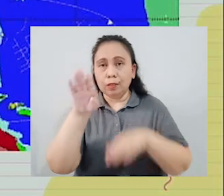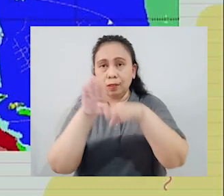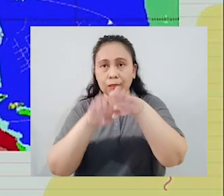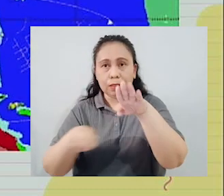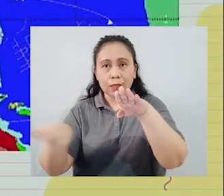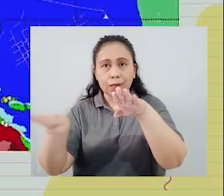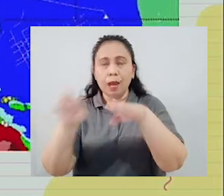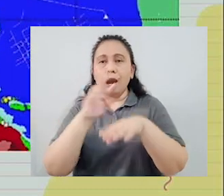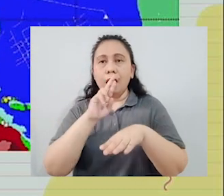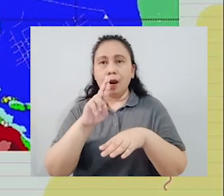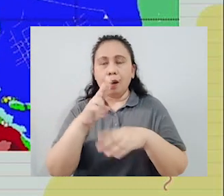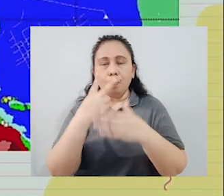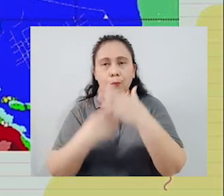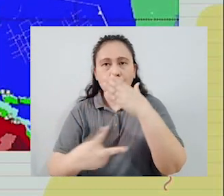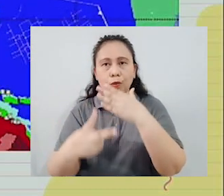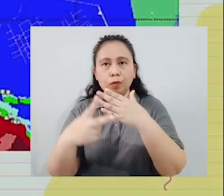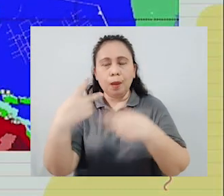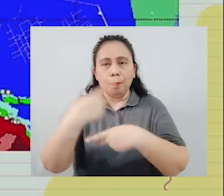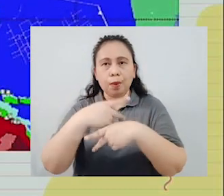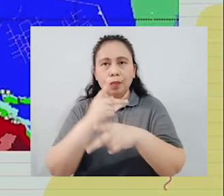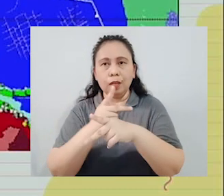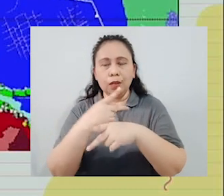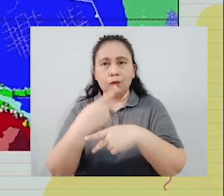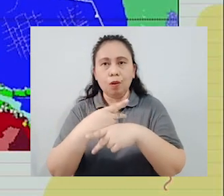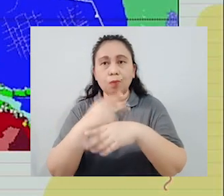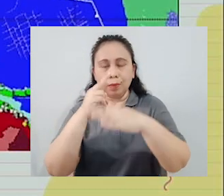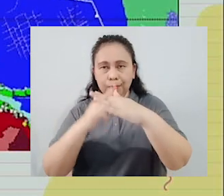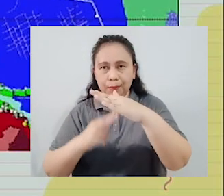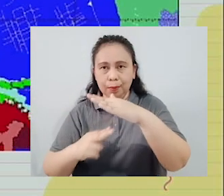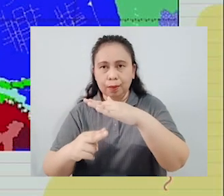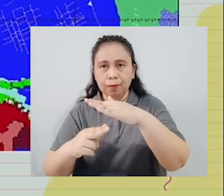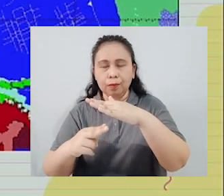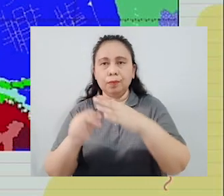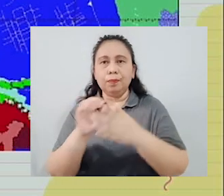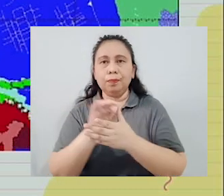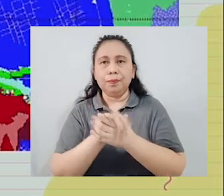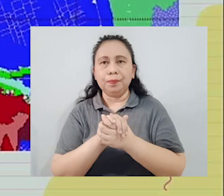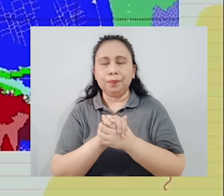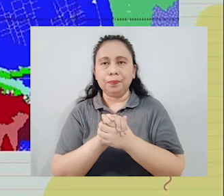products of subducting Philippine Sea Plate beneath the archipelago.